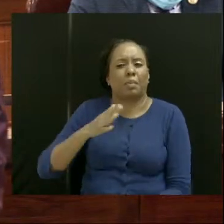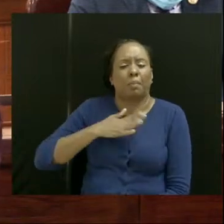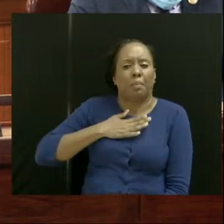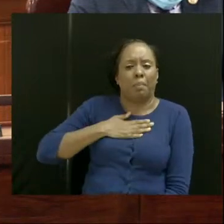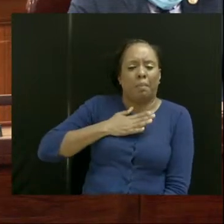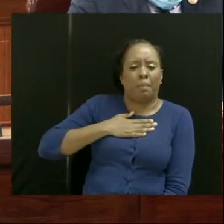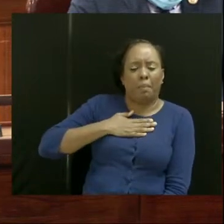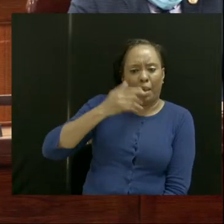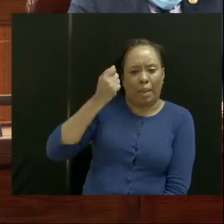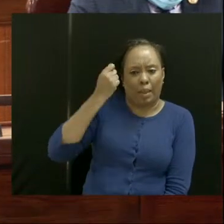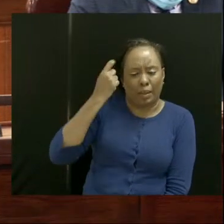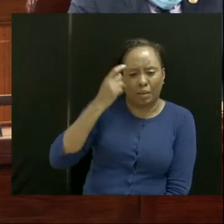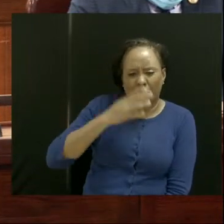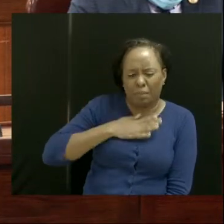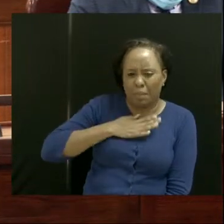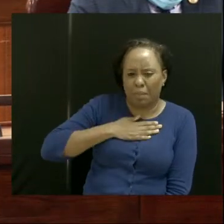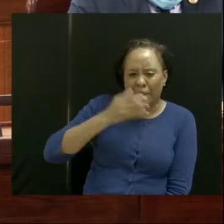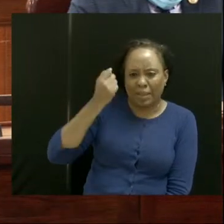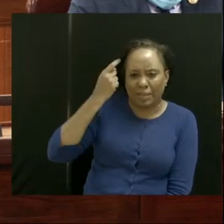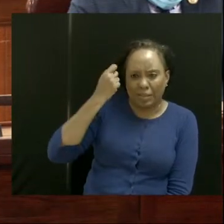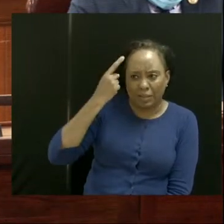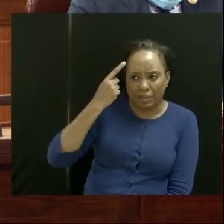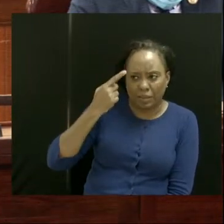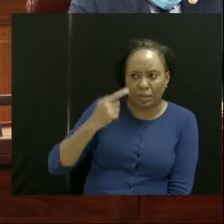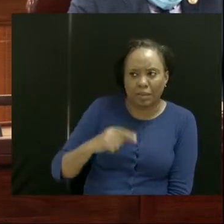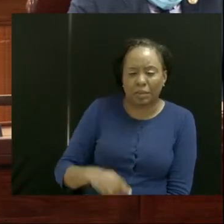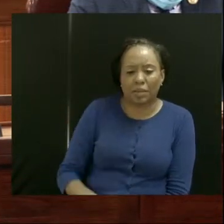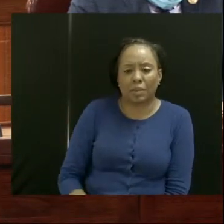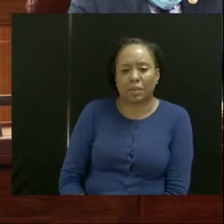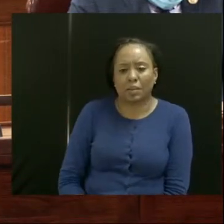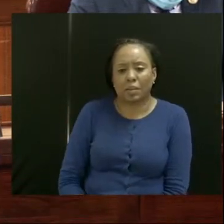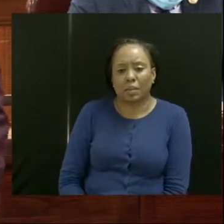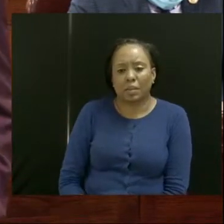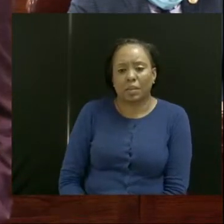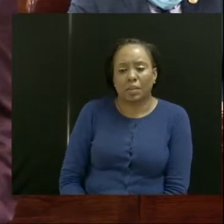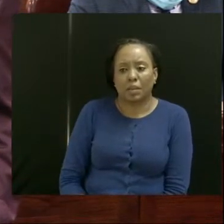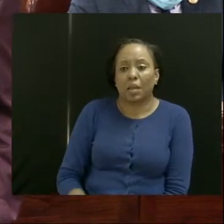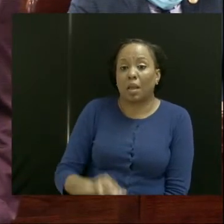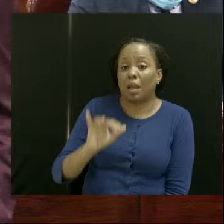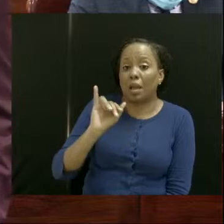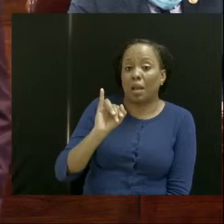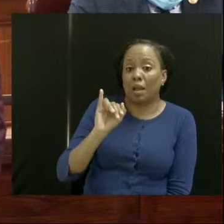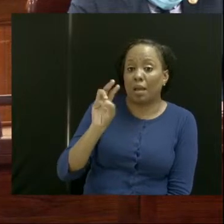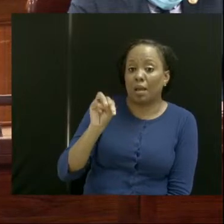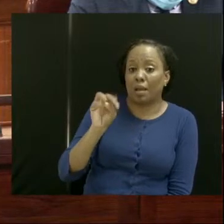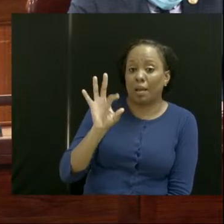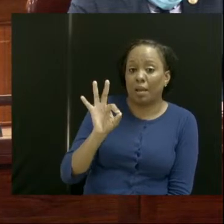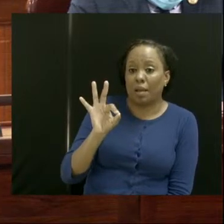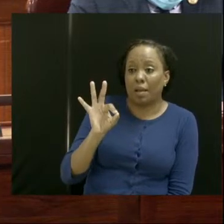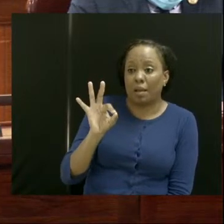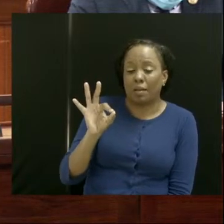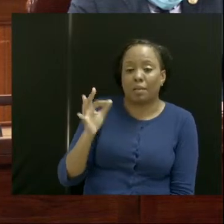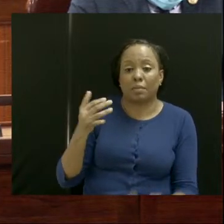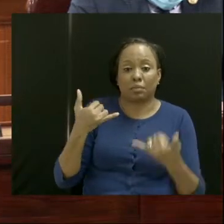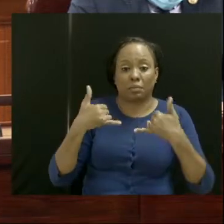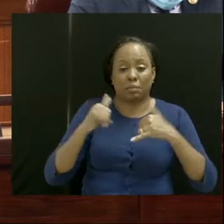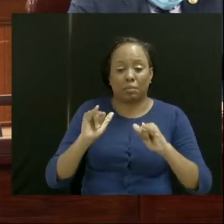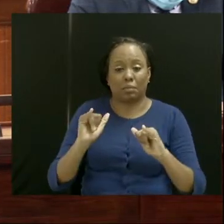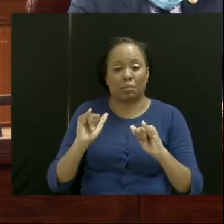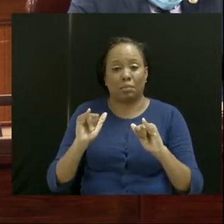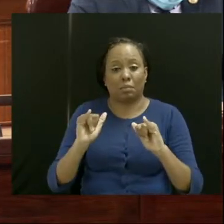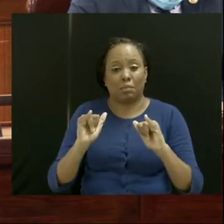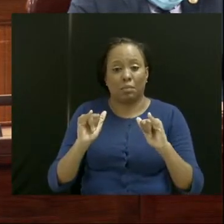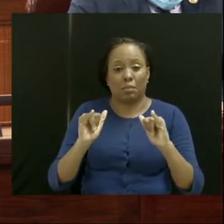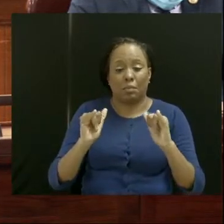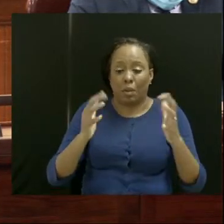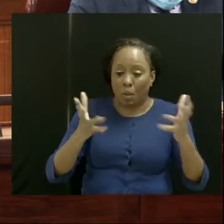far as I know, the National Monetary Fund is still demanding of this country that we have serious